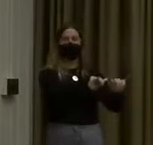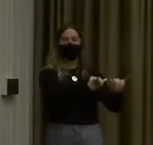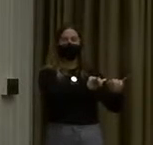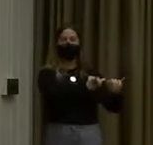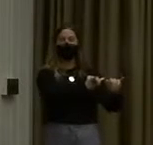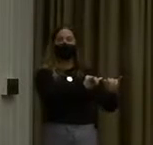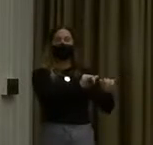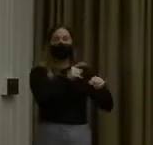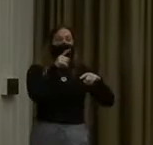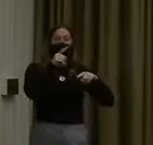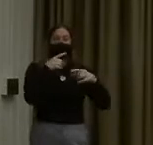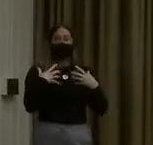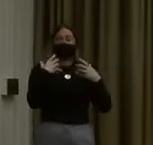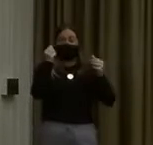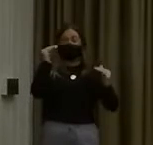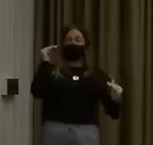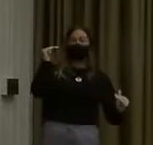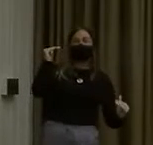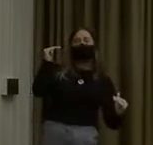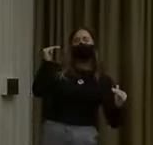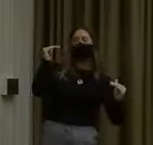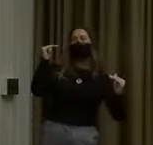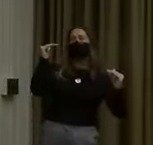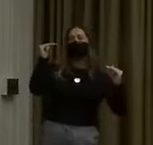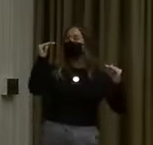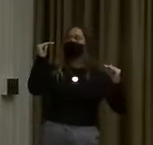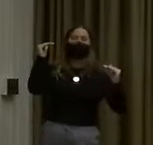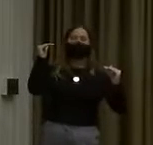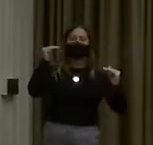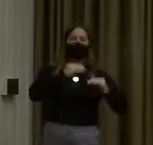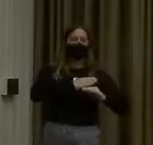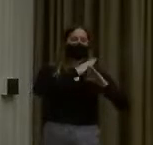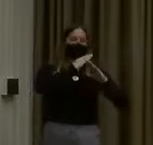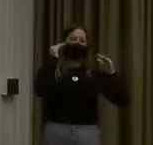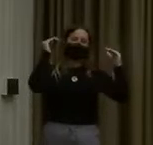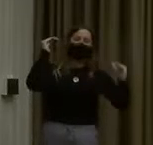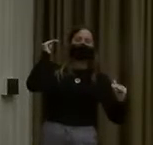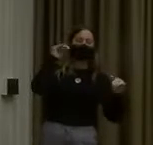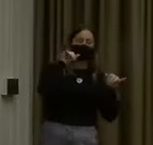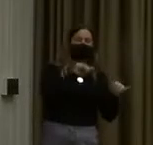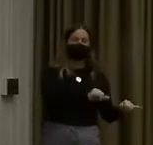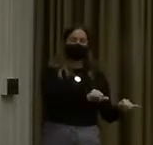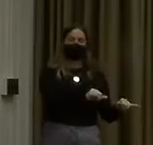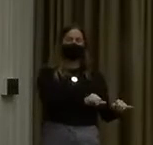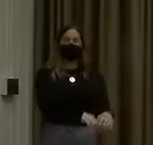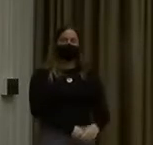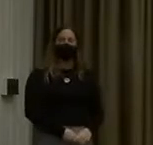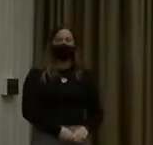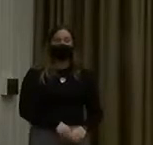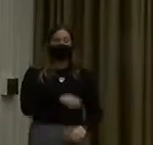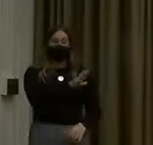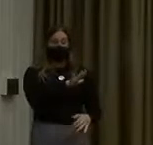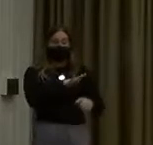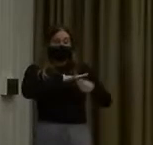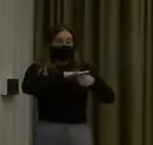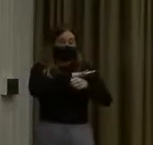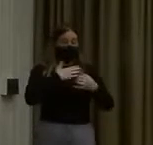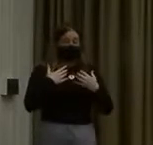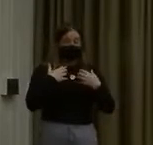being able to achieve health equity themselves, right? From being able to achieve their full health